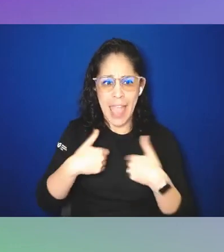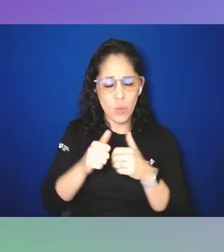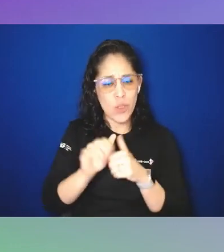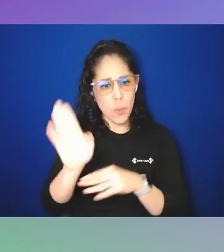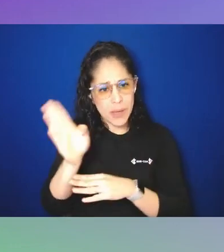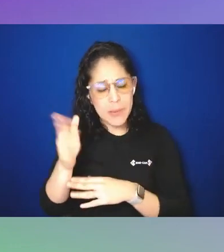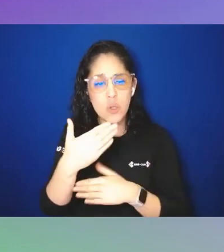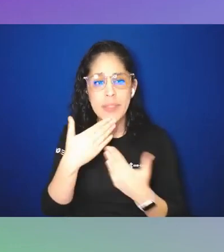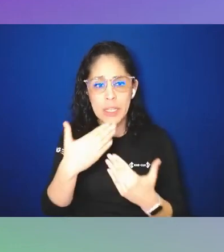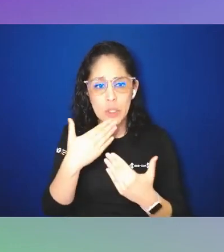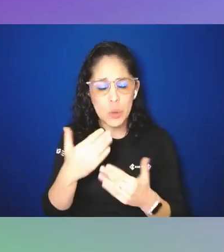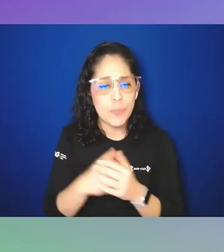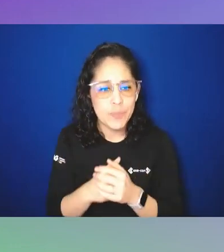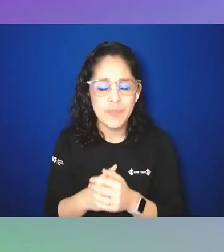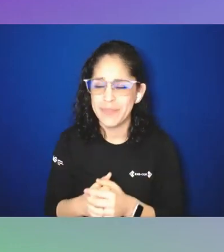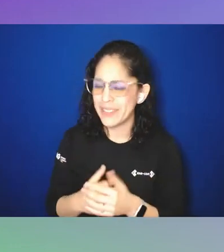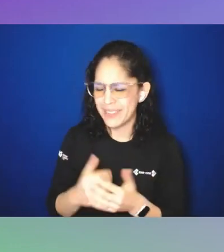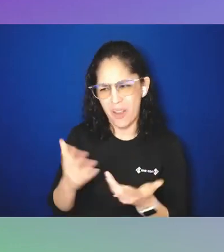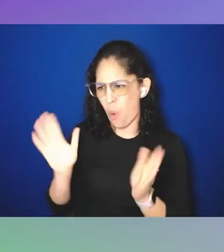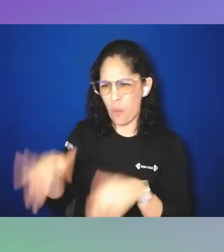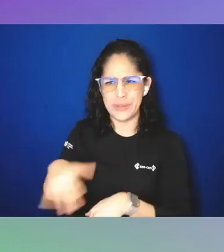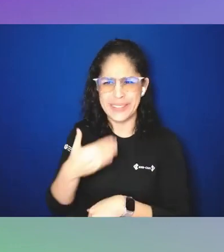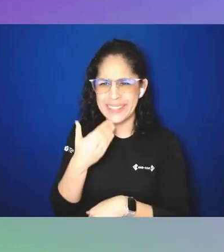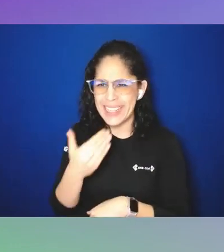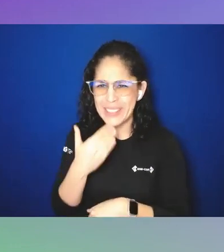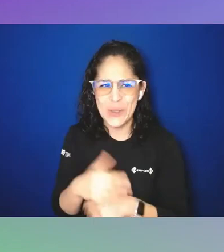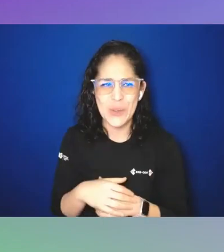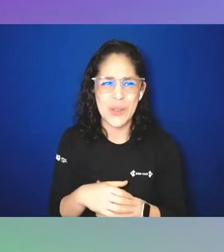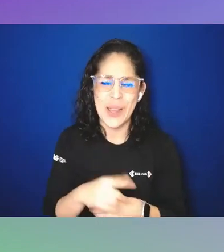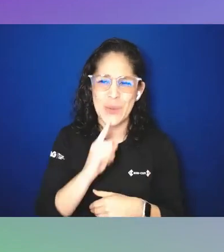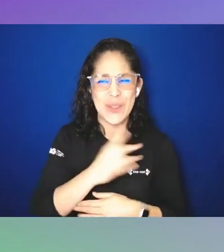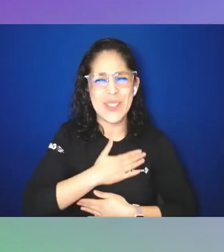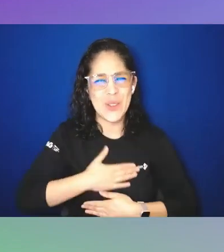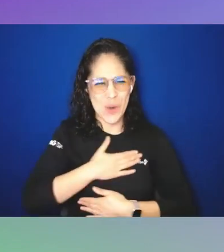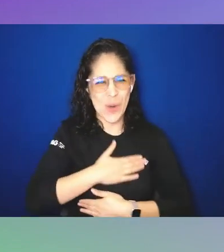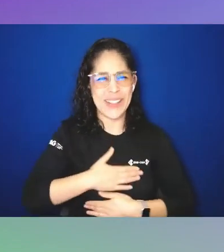for that. Um, Thank you. No, thank you. I really enjoyed being part of it.